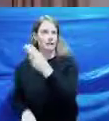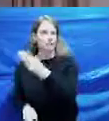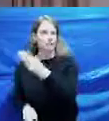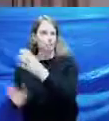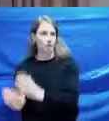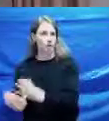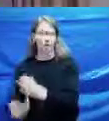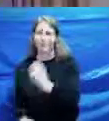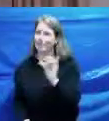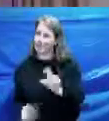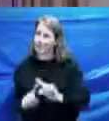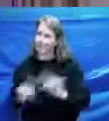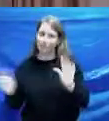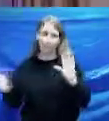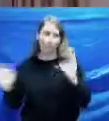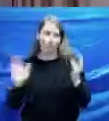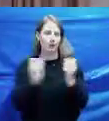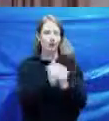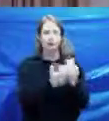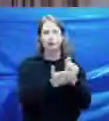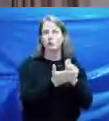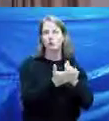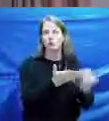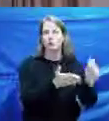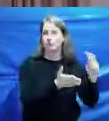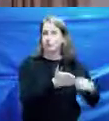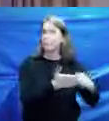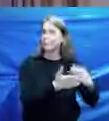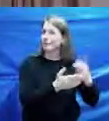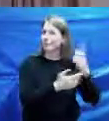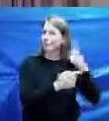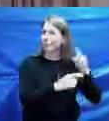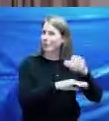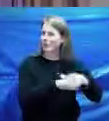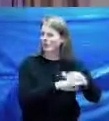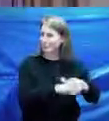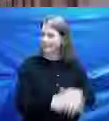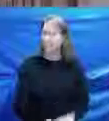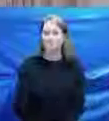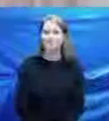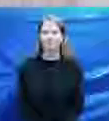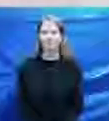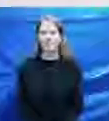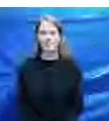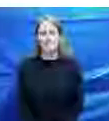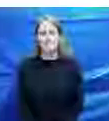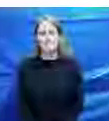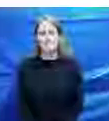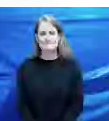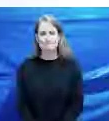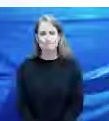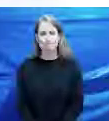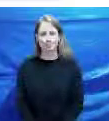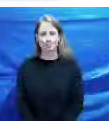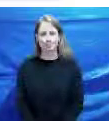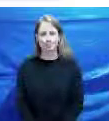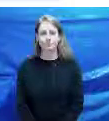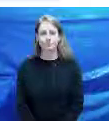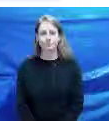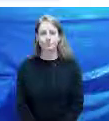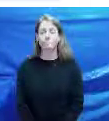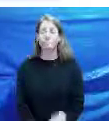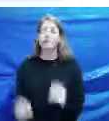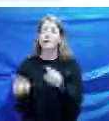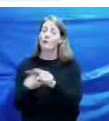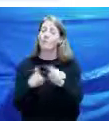in our English classes. The second shift that we're moving away from is a lot of time spent